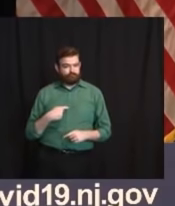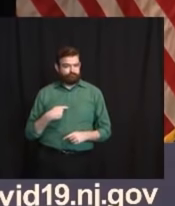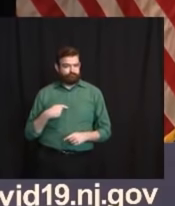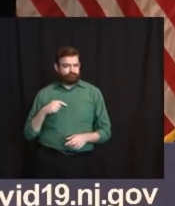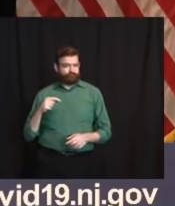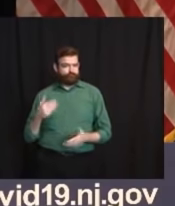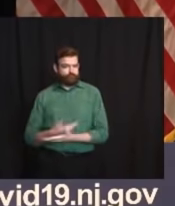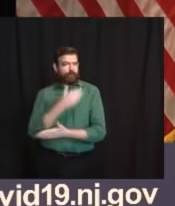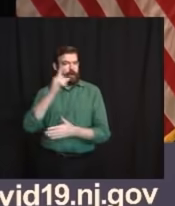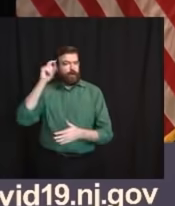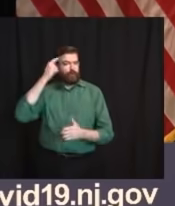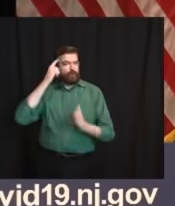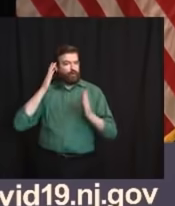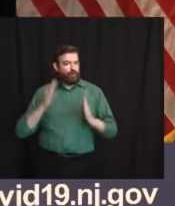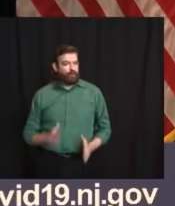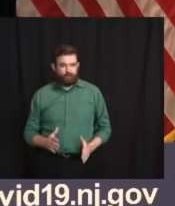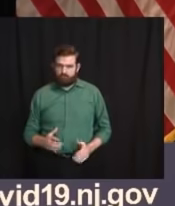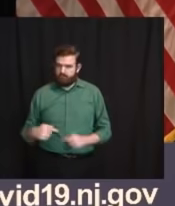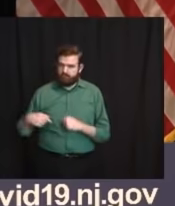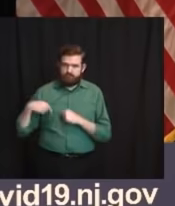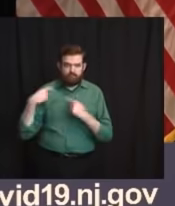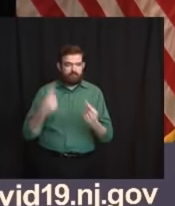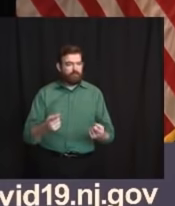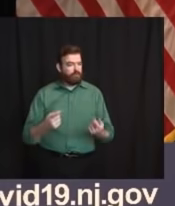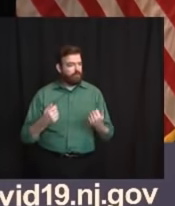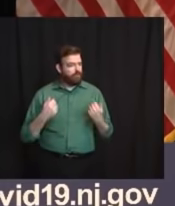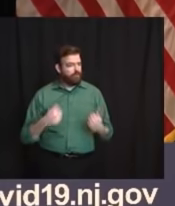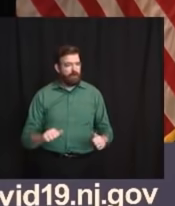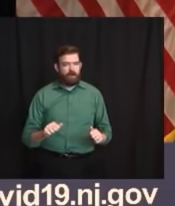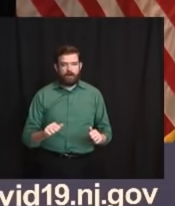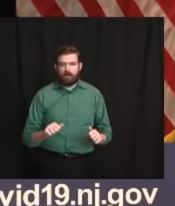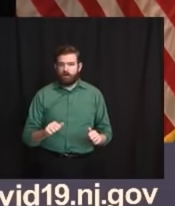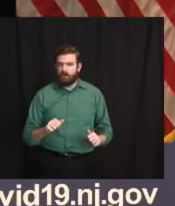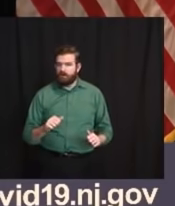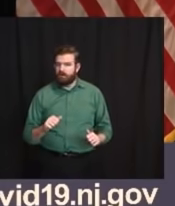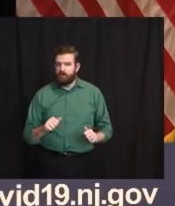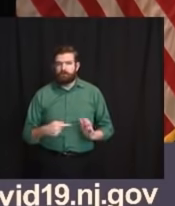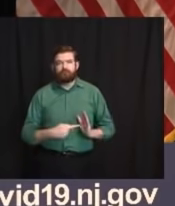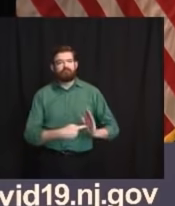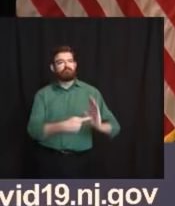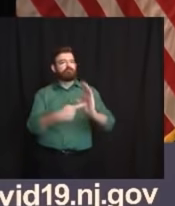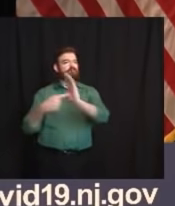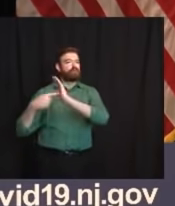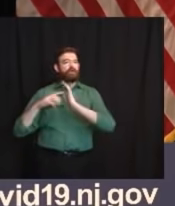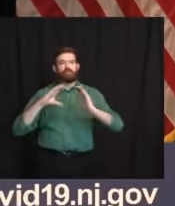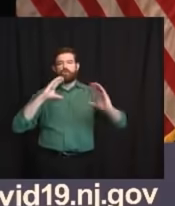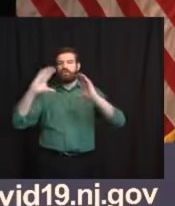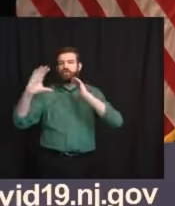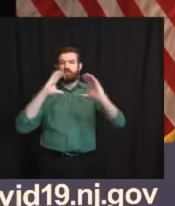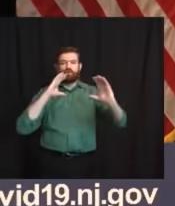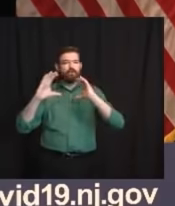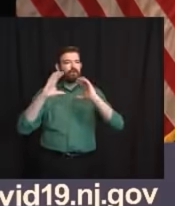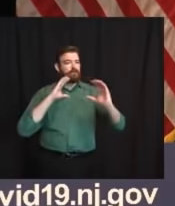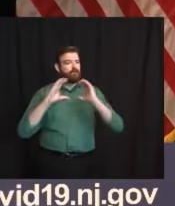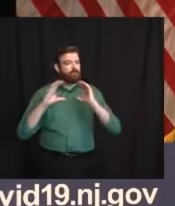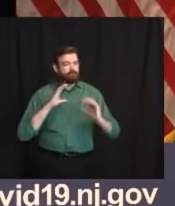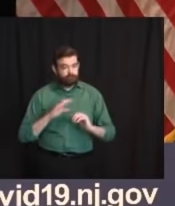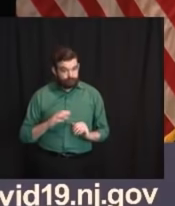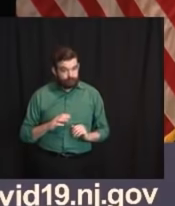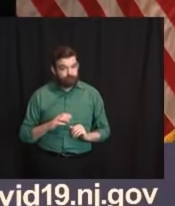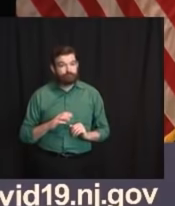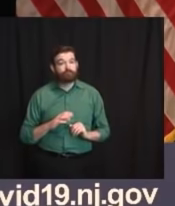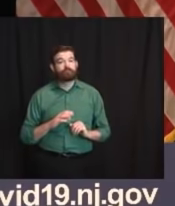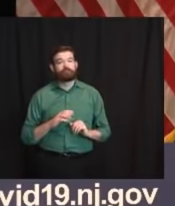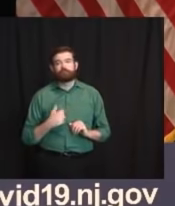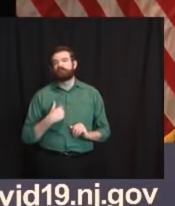days in person voting as an example. we have no choice, really. We've thought about this